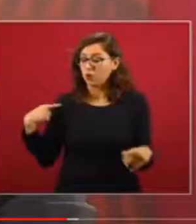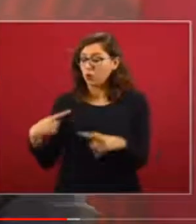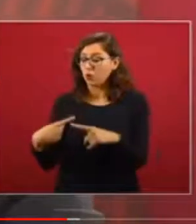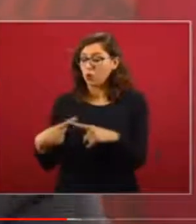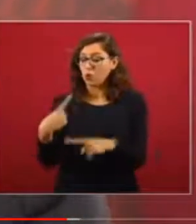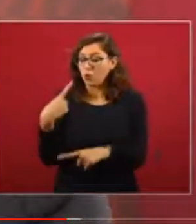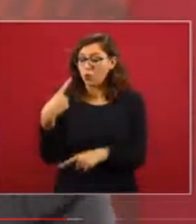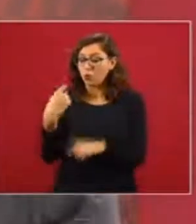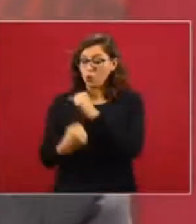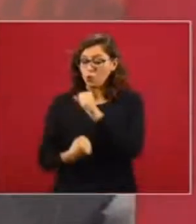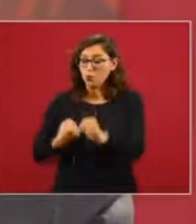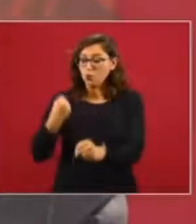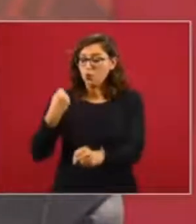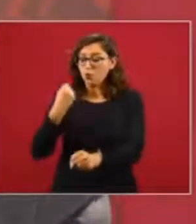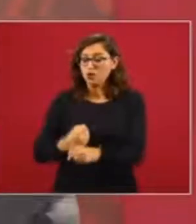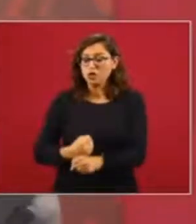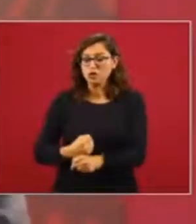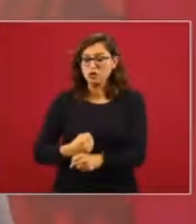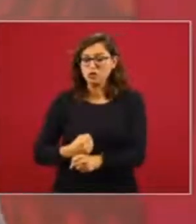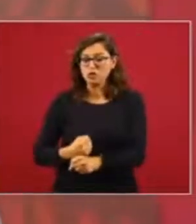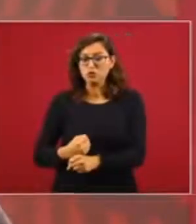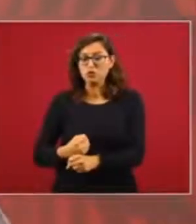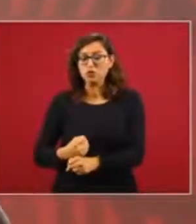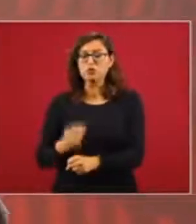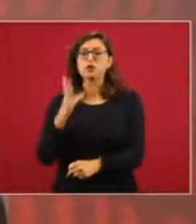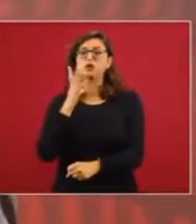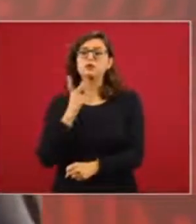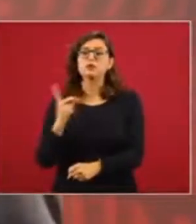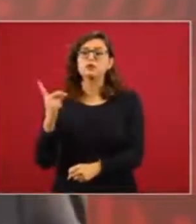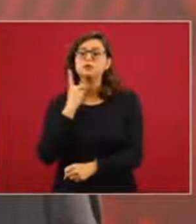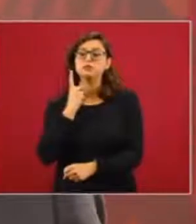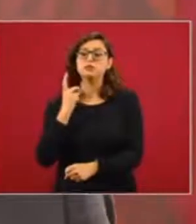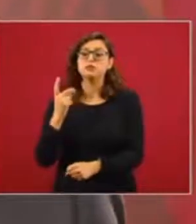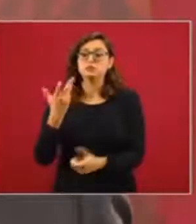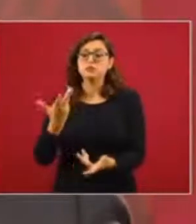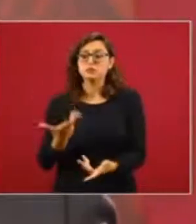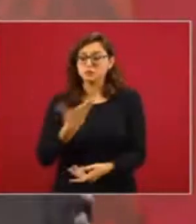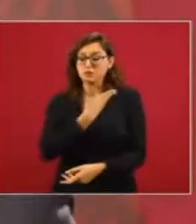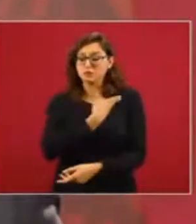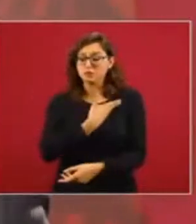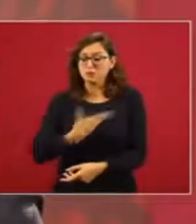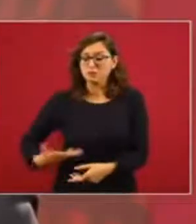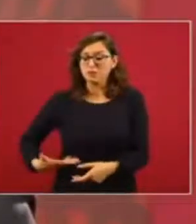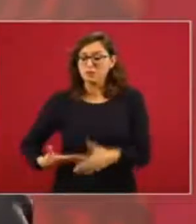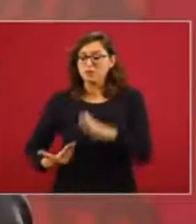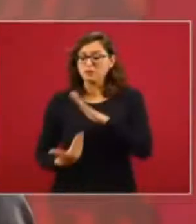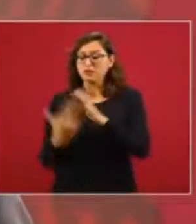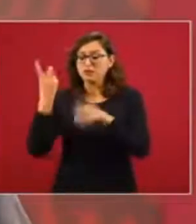la presidencia del Congreso corresponde al partido que obtiene